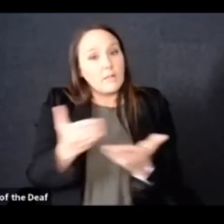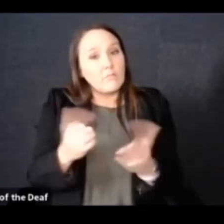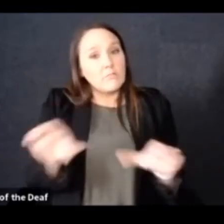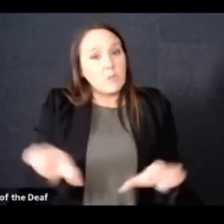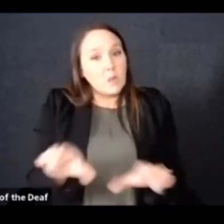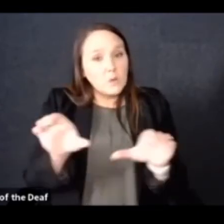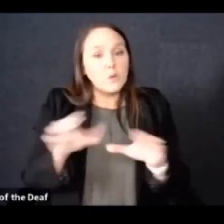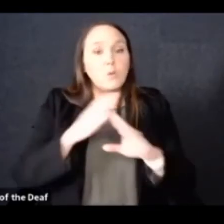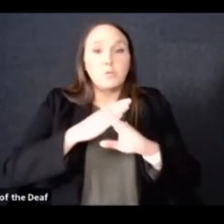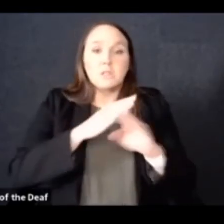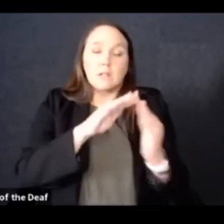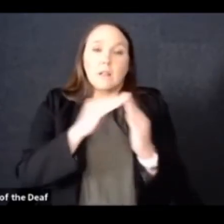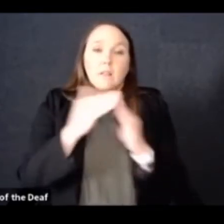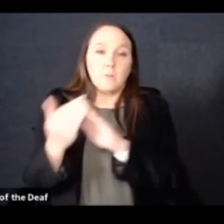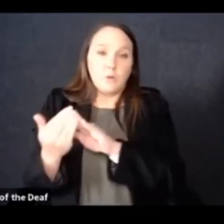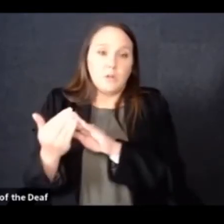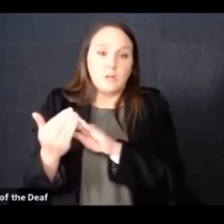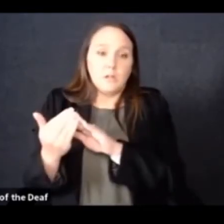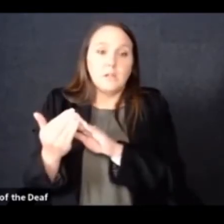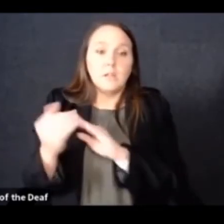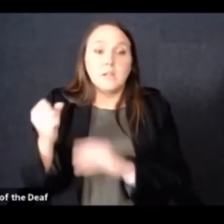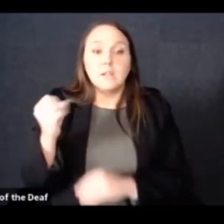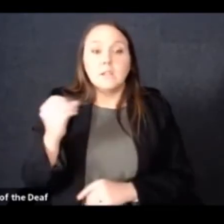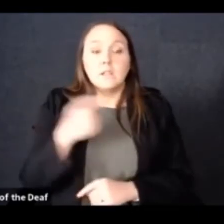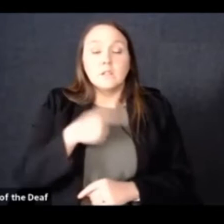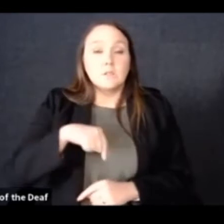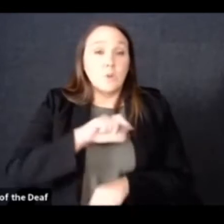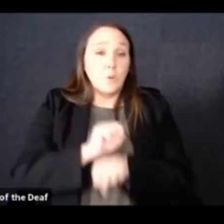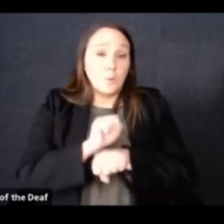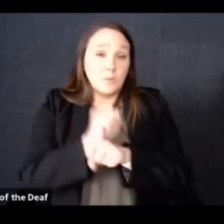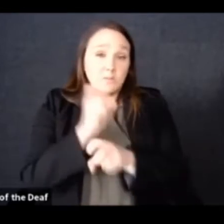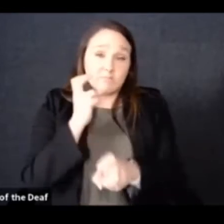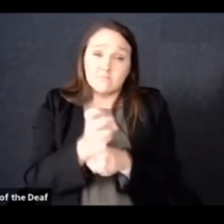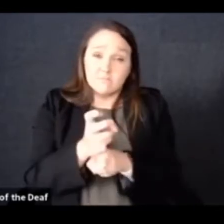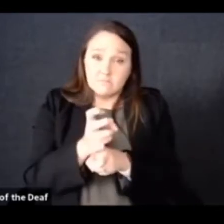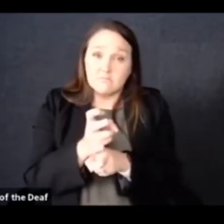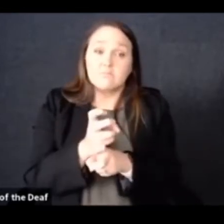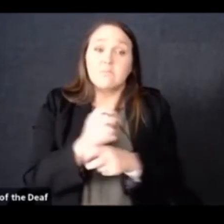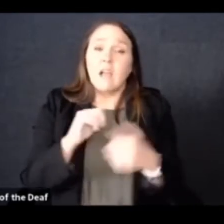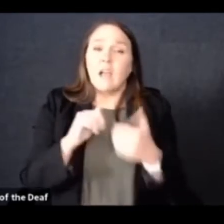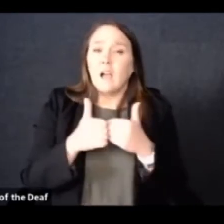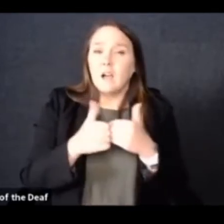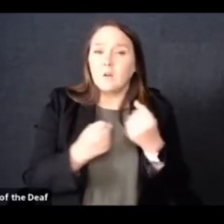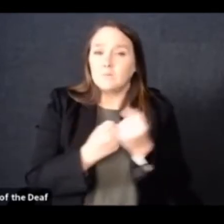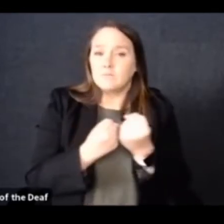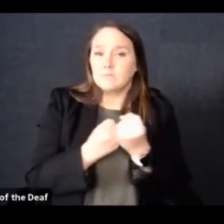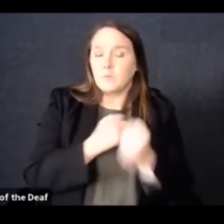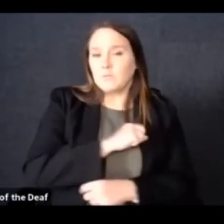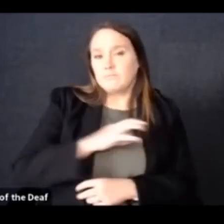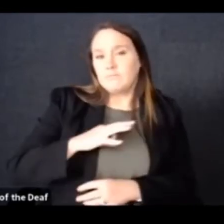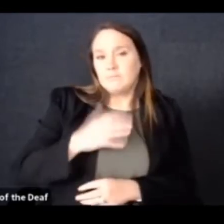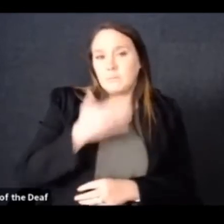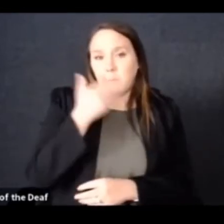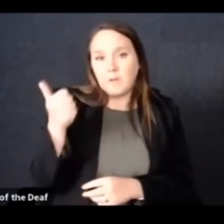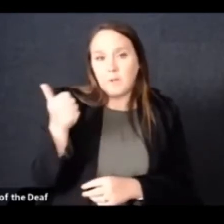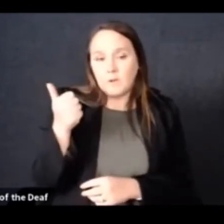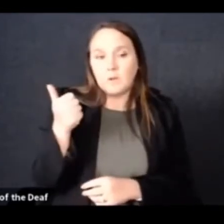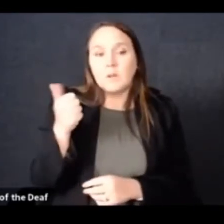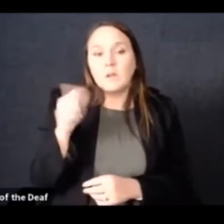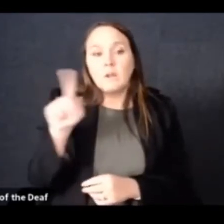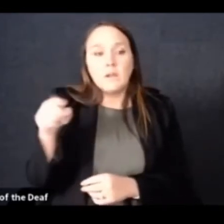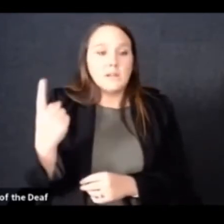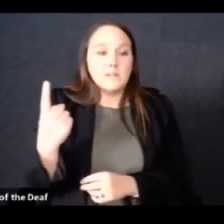in protecting our community. So we're working really hard to how do we better support our staff to